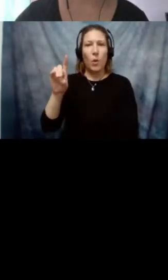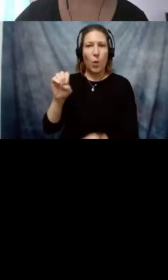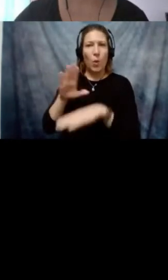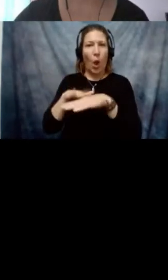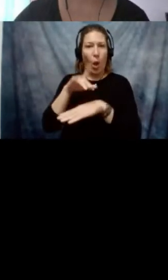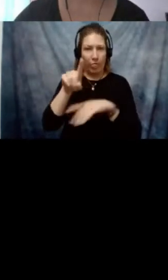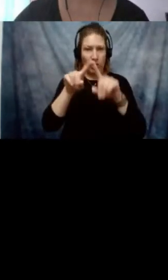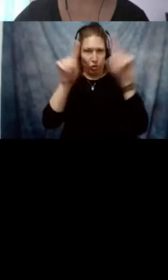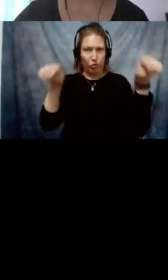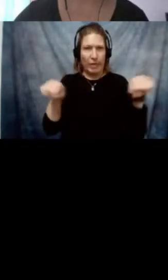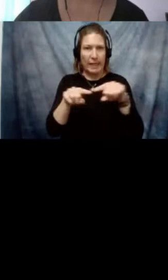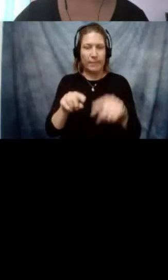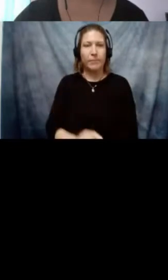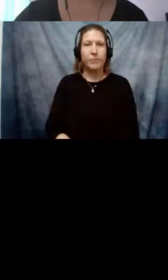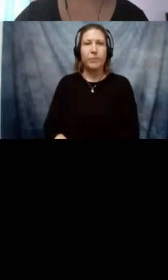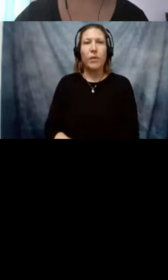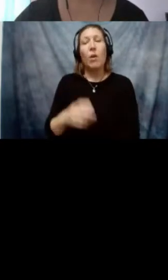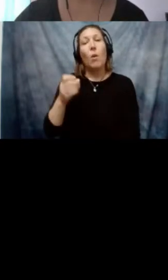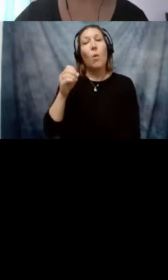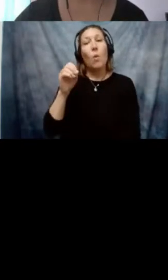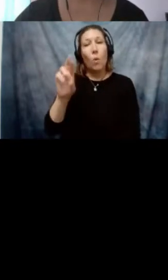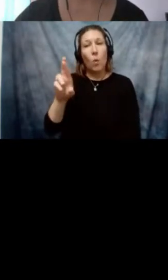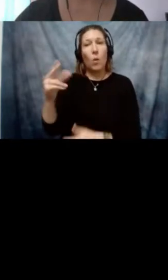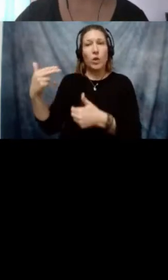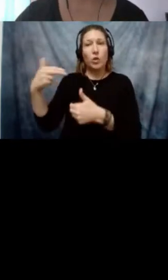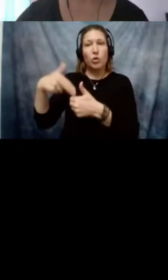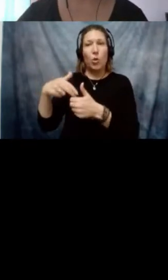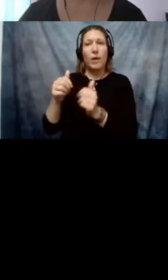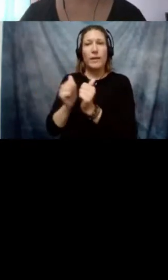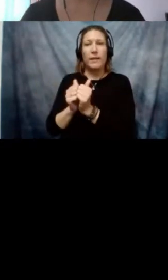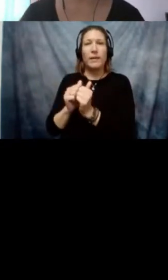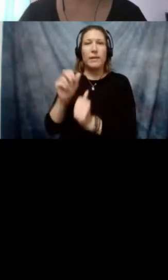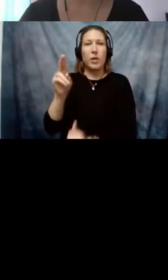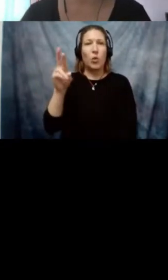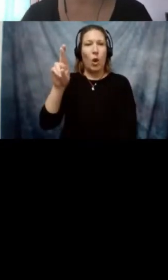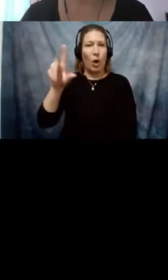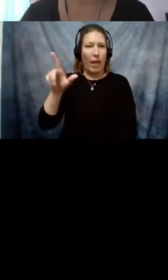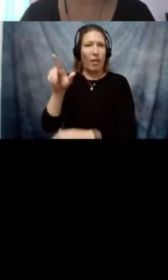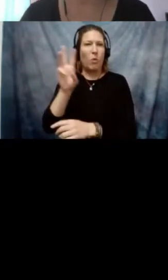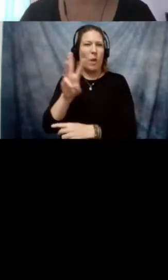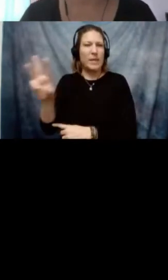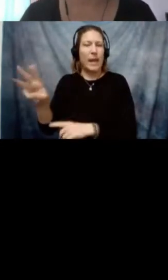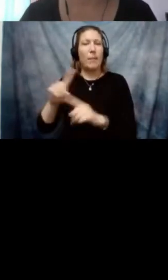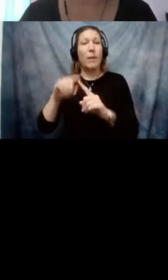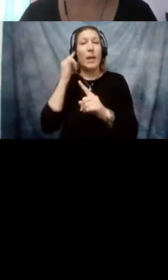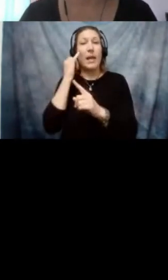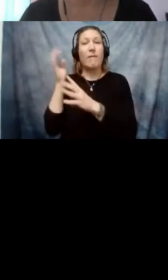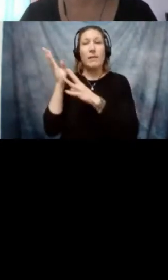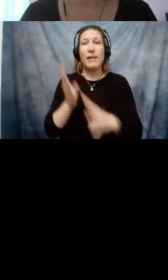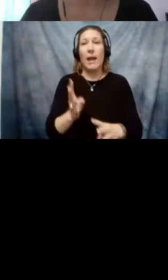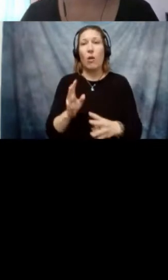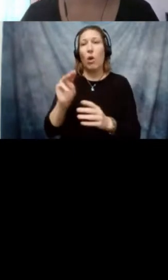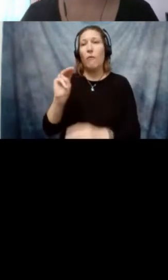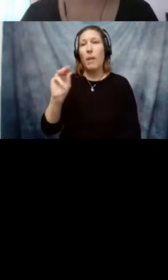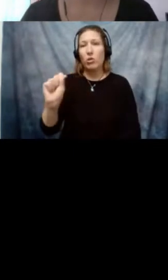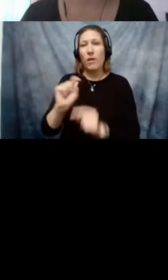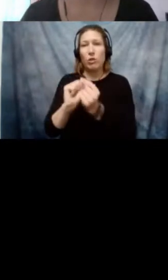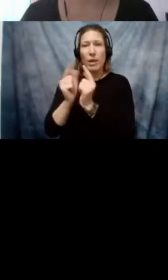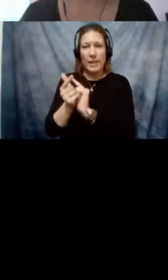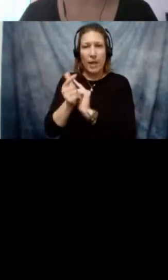screen, or you can join us at the URL that's there. But basically, if you download Microsoft Translator, that